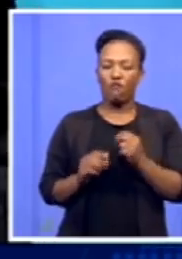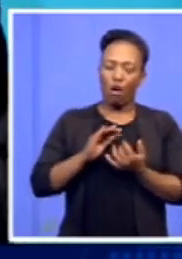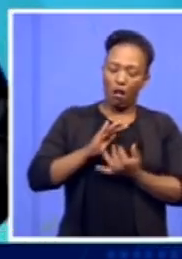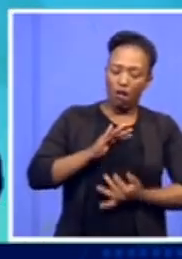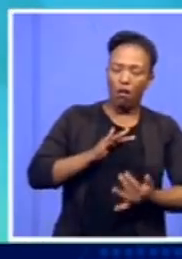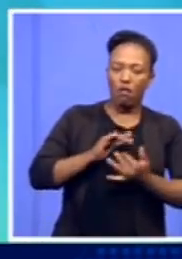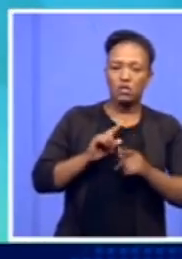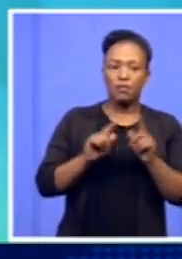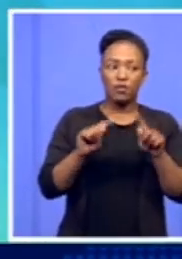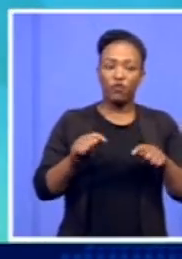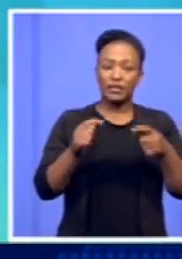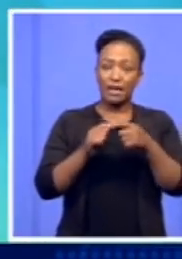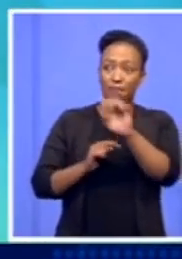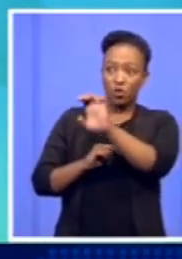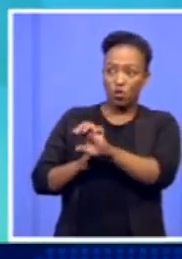much.